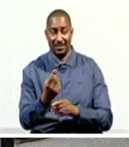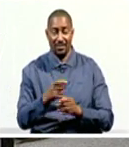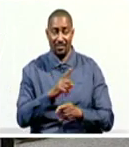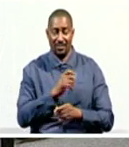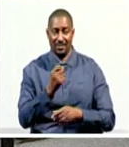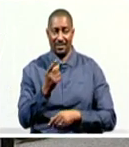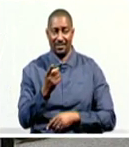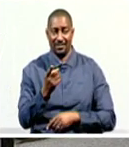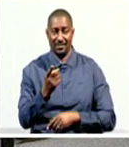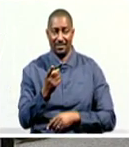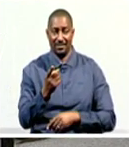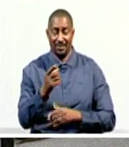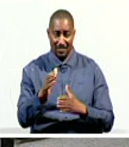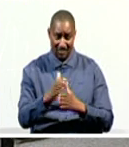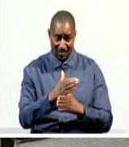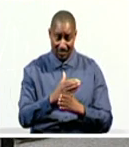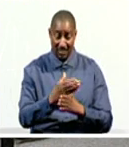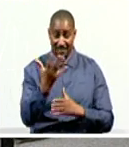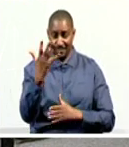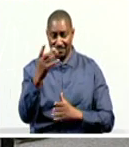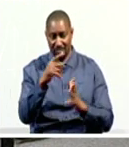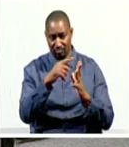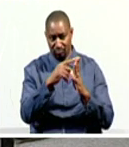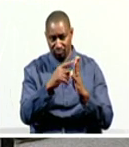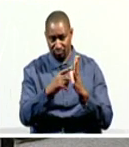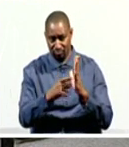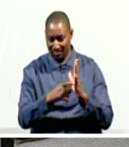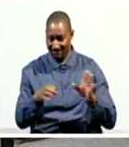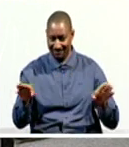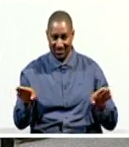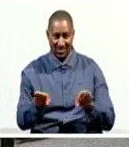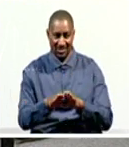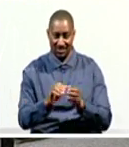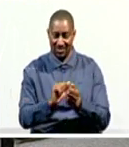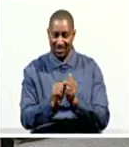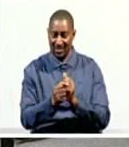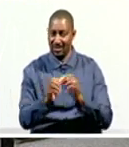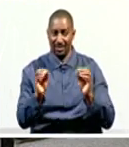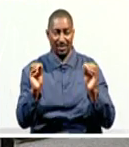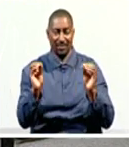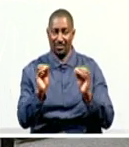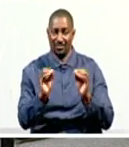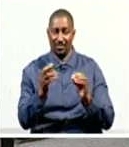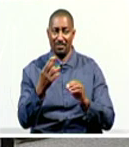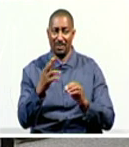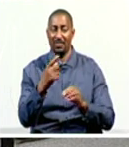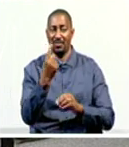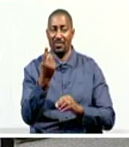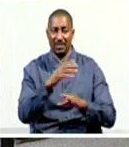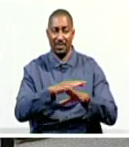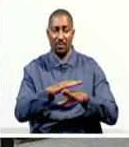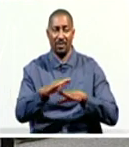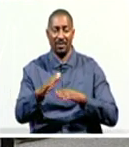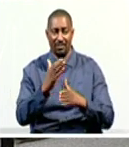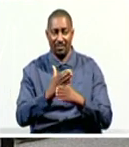as much as the 5 pillars remained the same, the scope of the objective was expanded. And